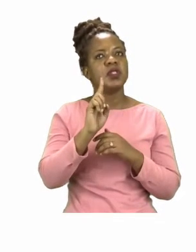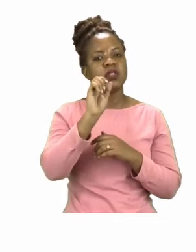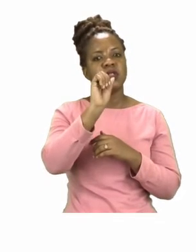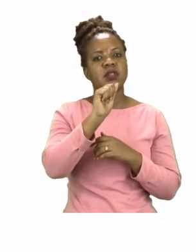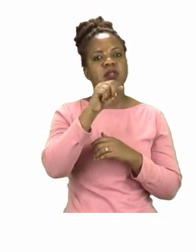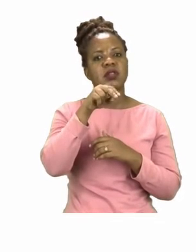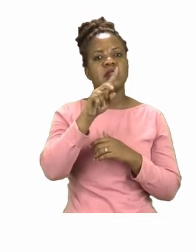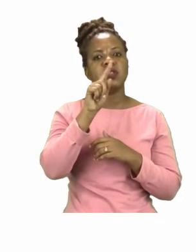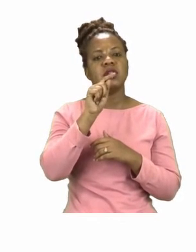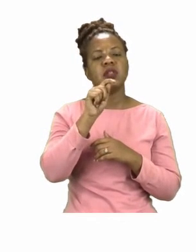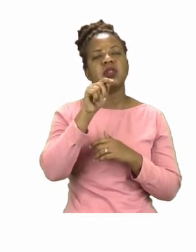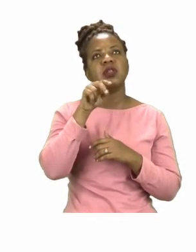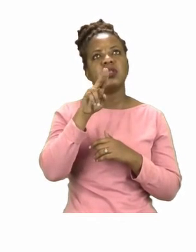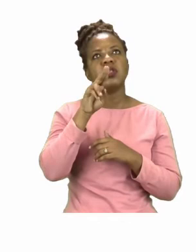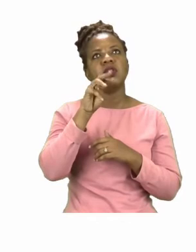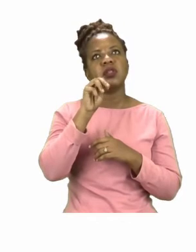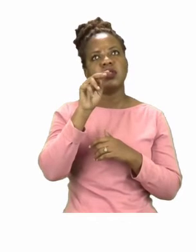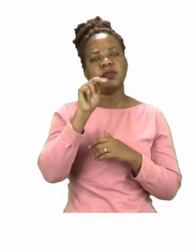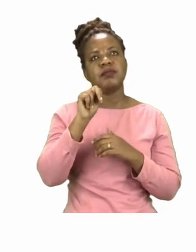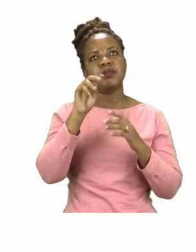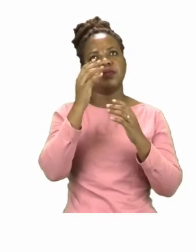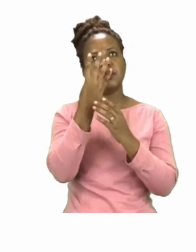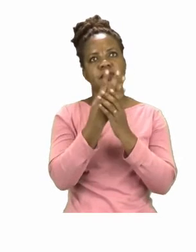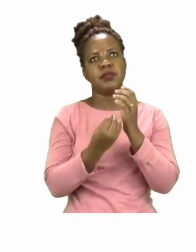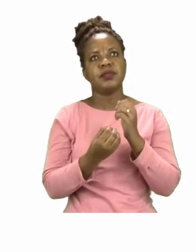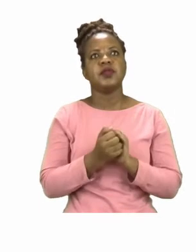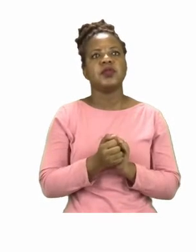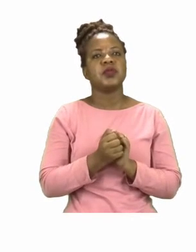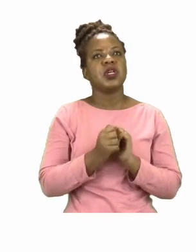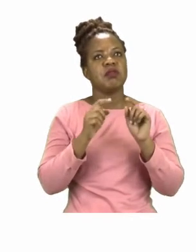words such as rake, squirrel,